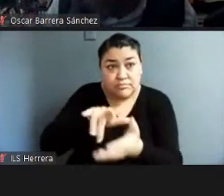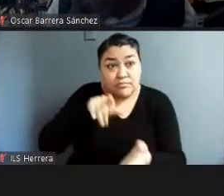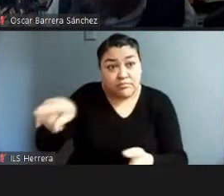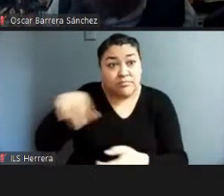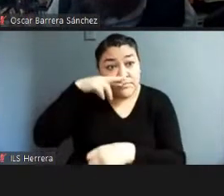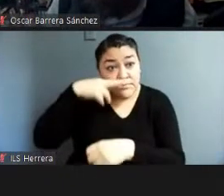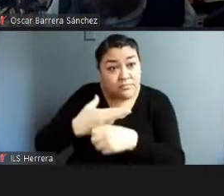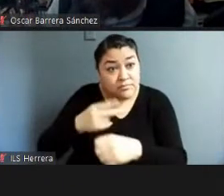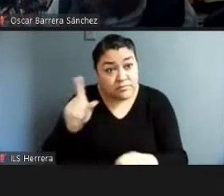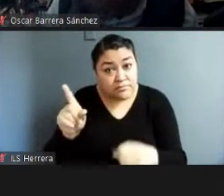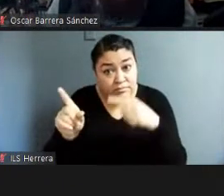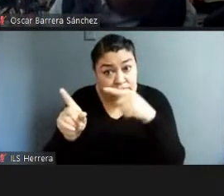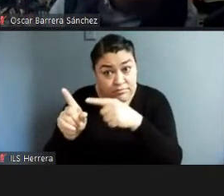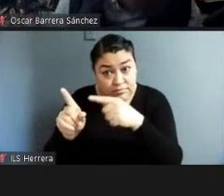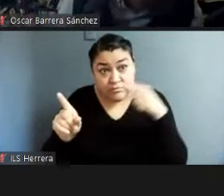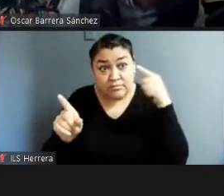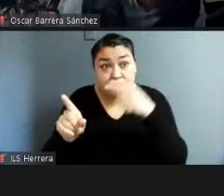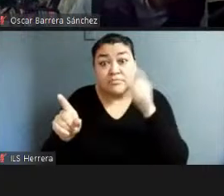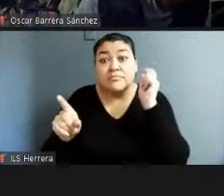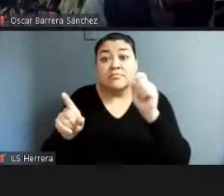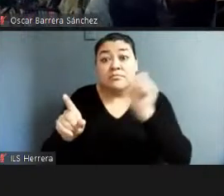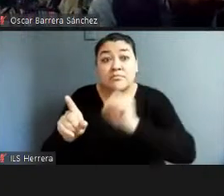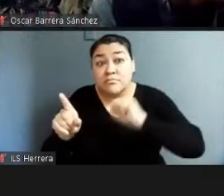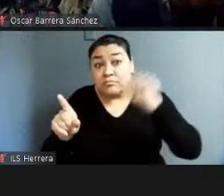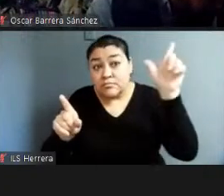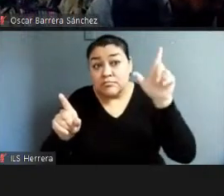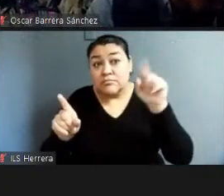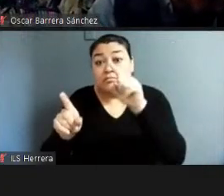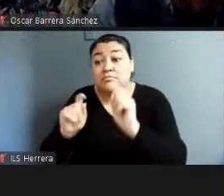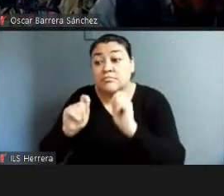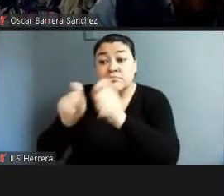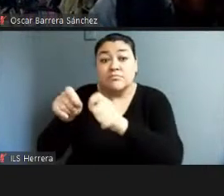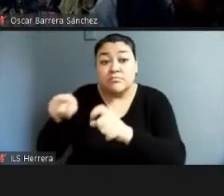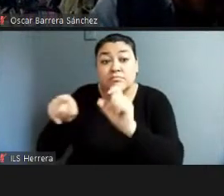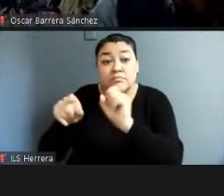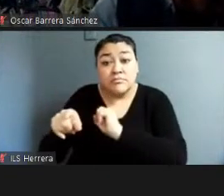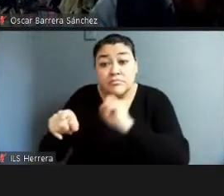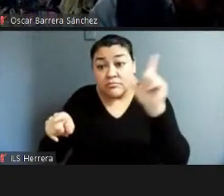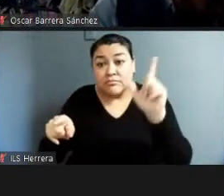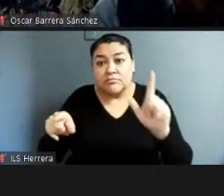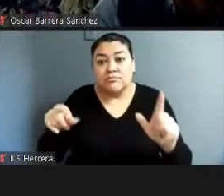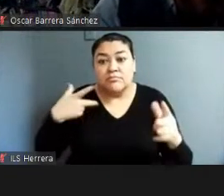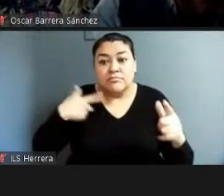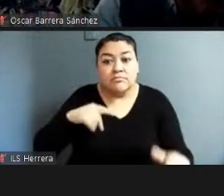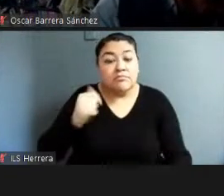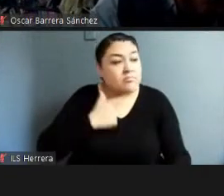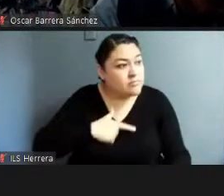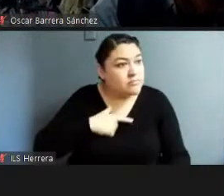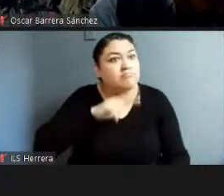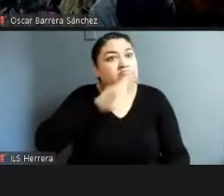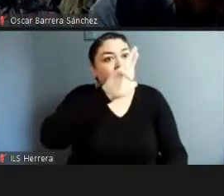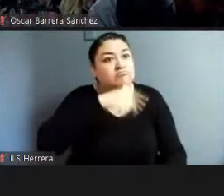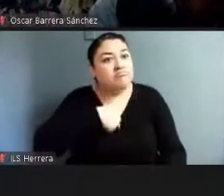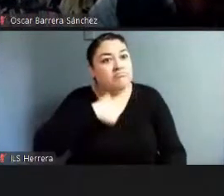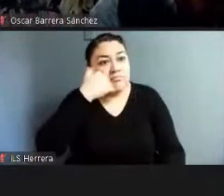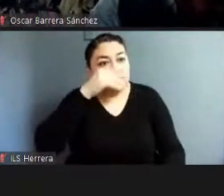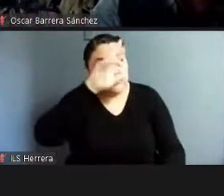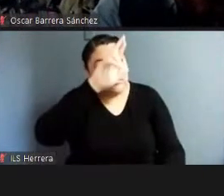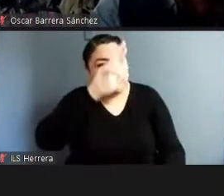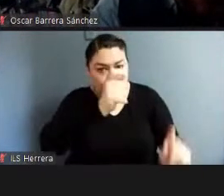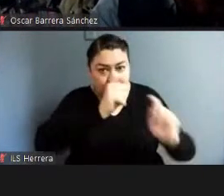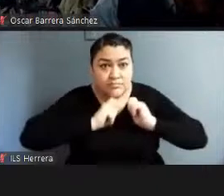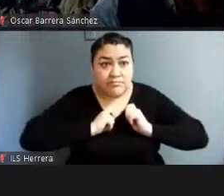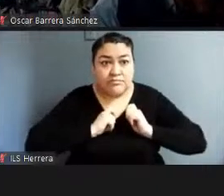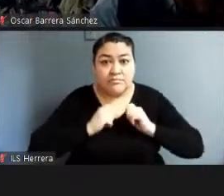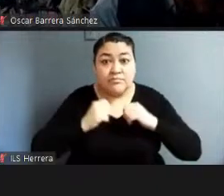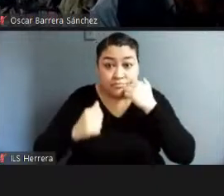a real appeal for a lot of our clinicians, and can be sometimes a real driver for recruitment to those roles. So that's one